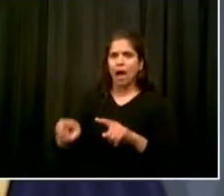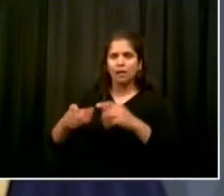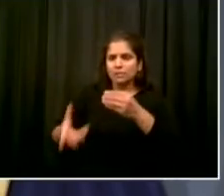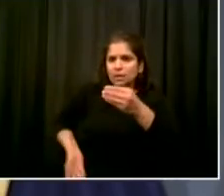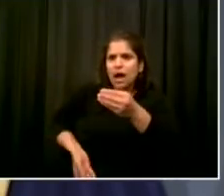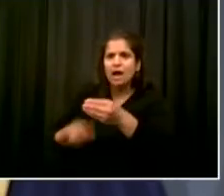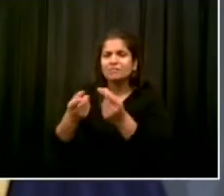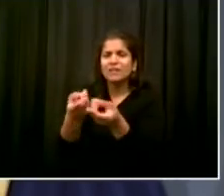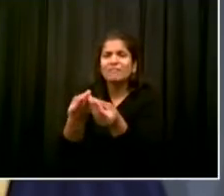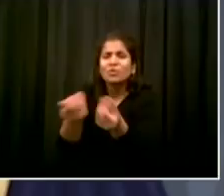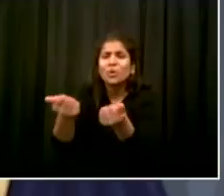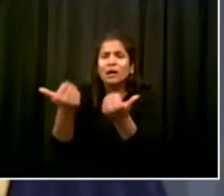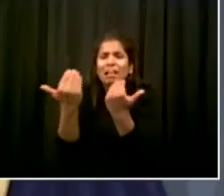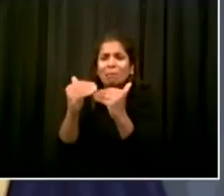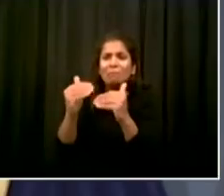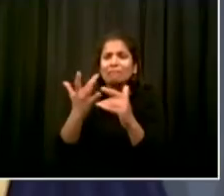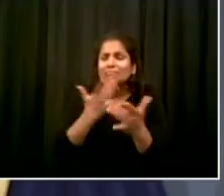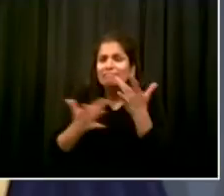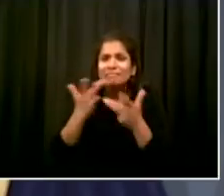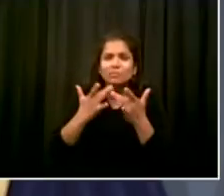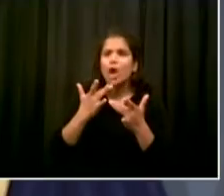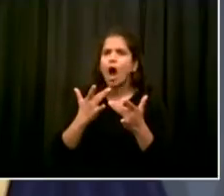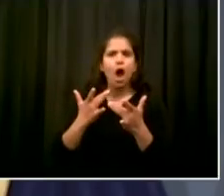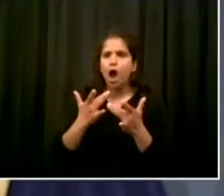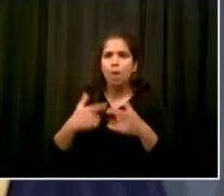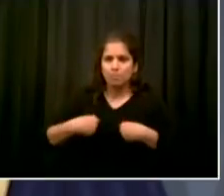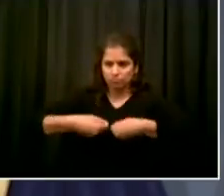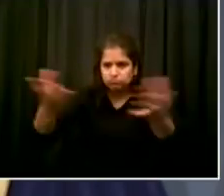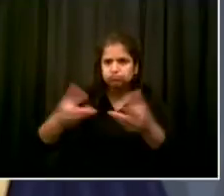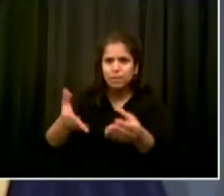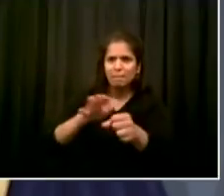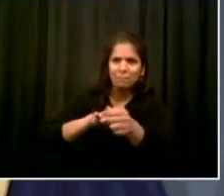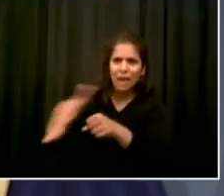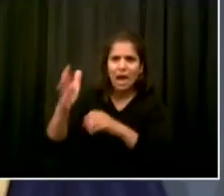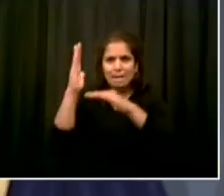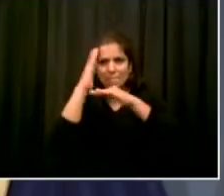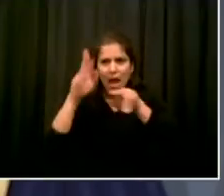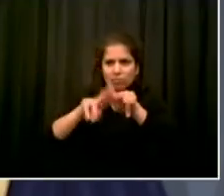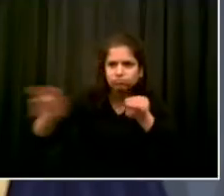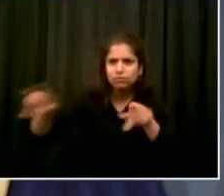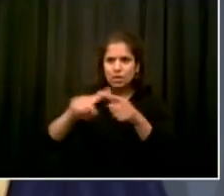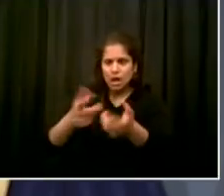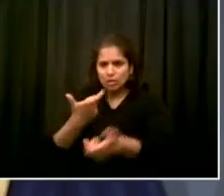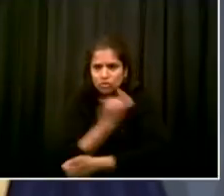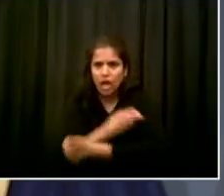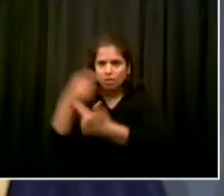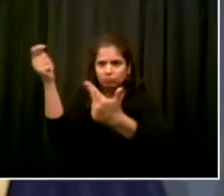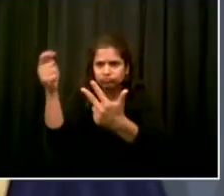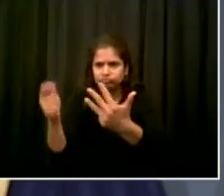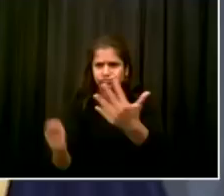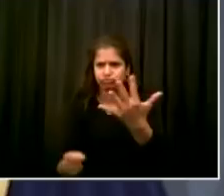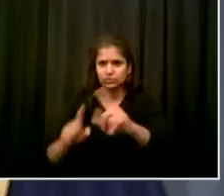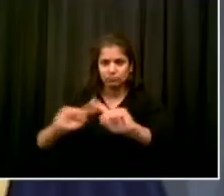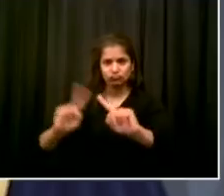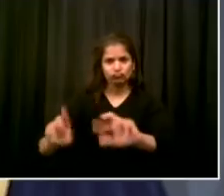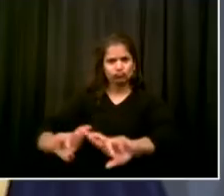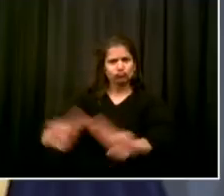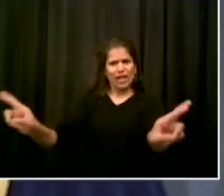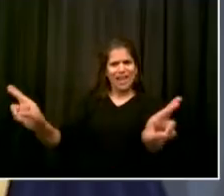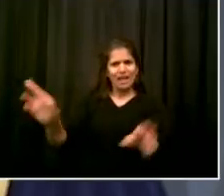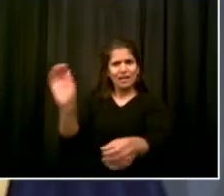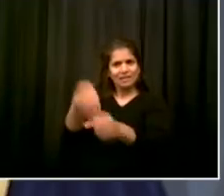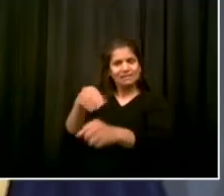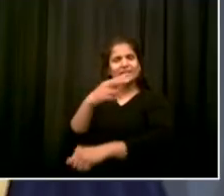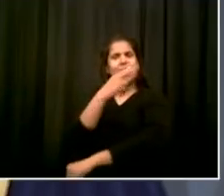constrained. Addressing health disparities is going to be a central focus for the next year and a half. So, Ted, do you want to add on